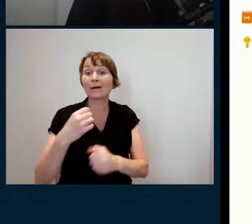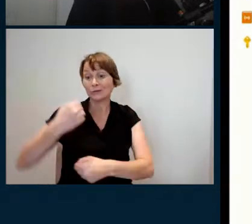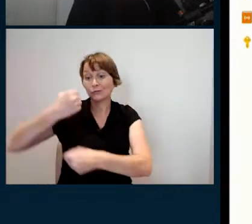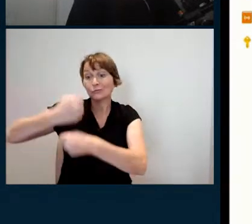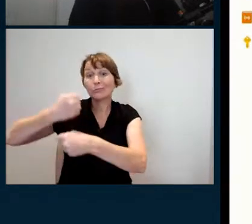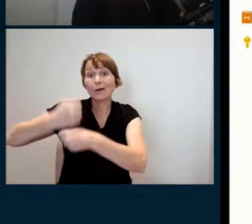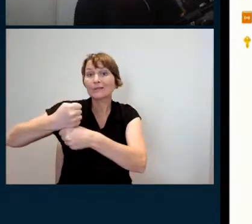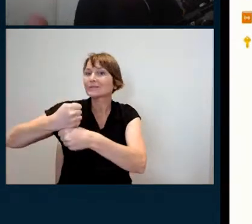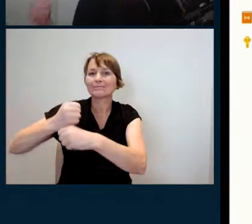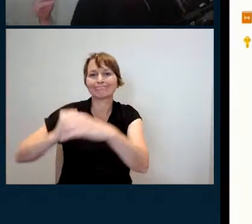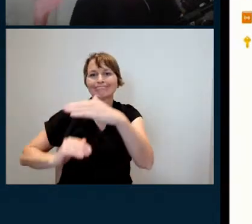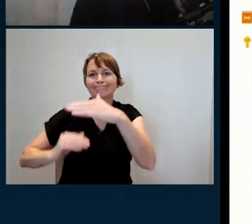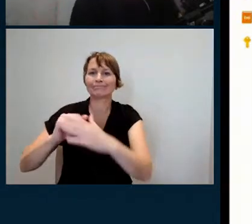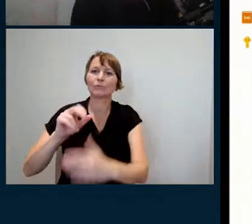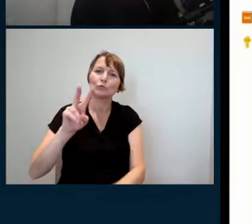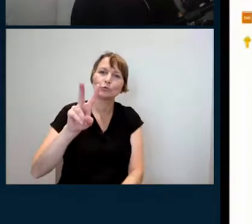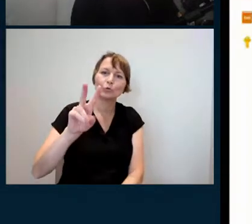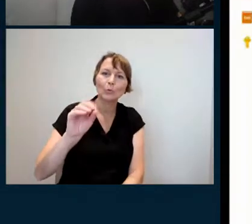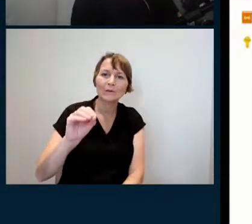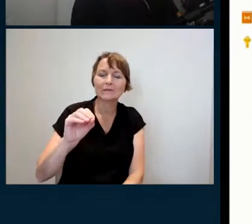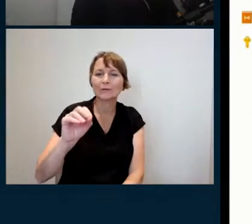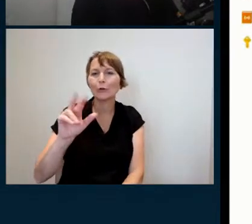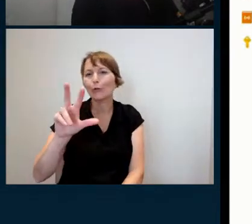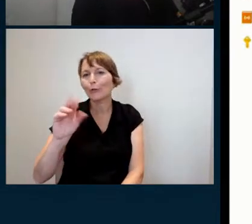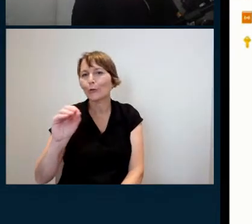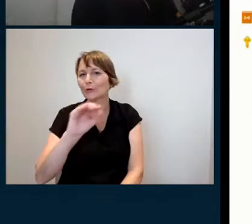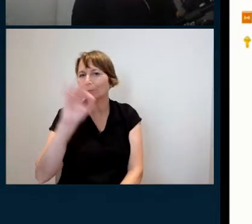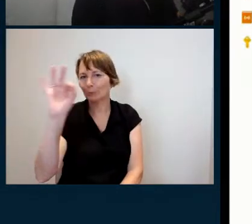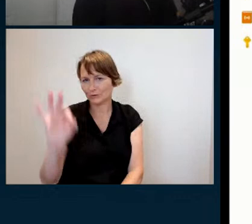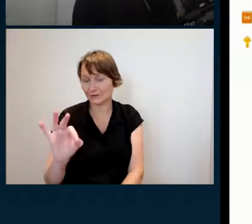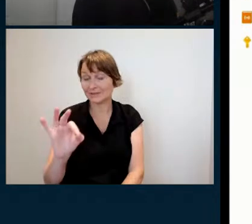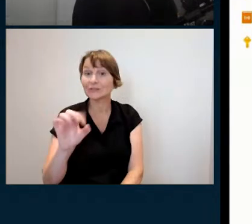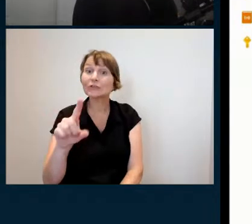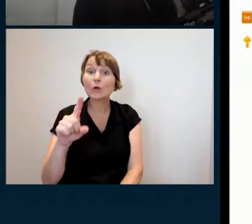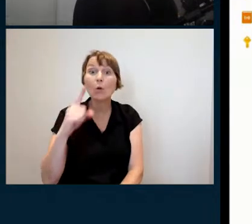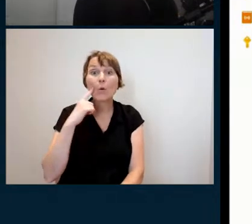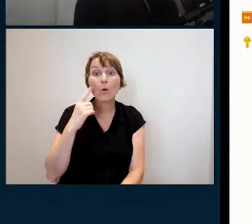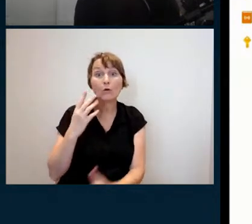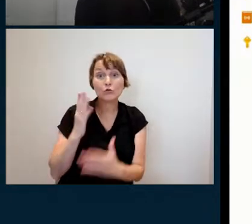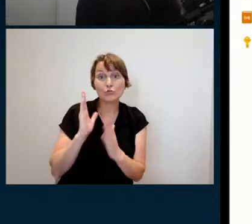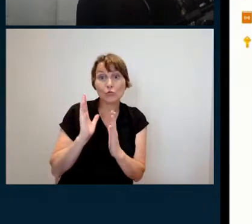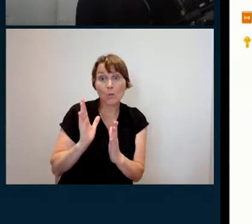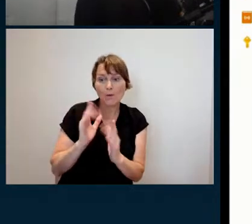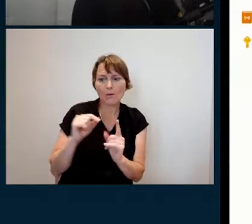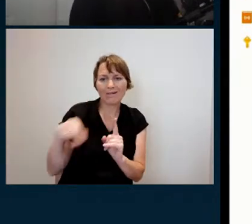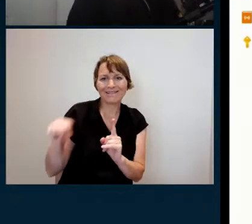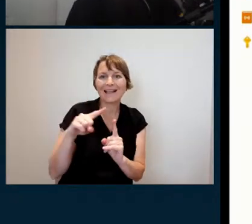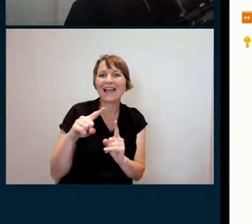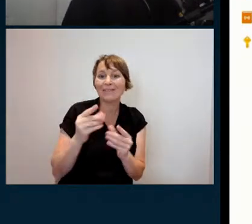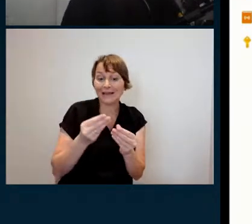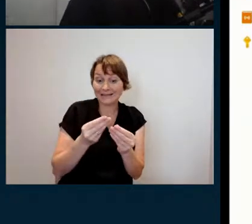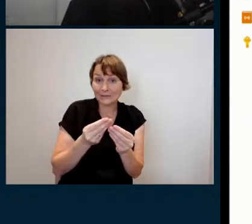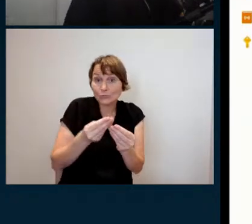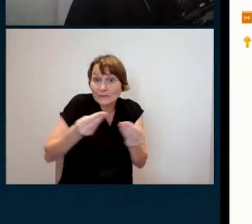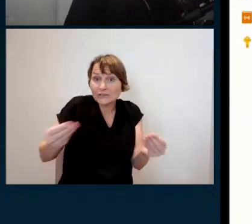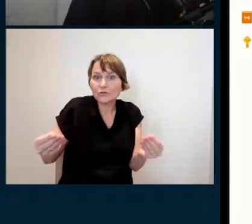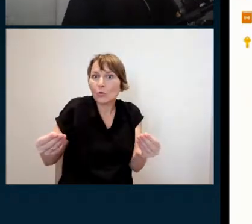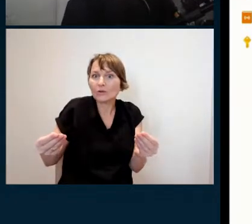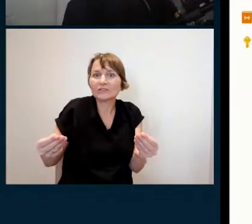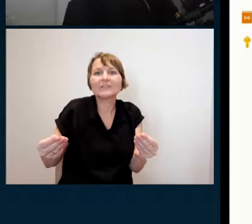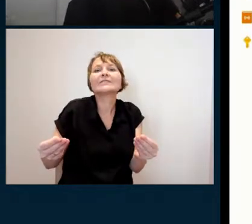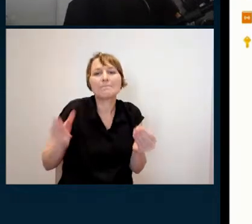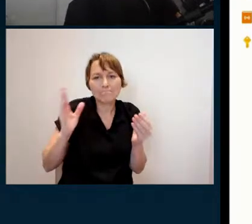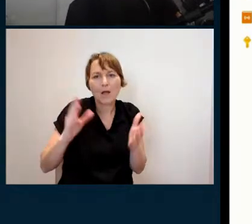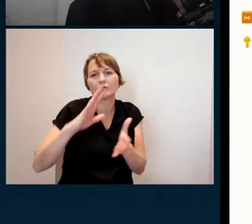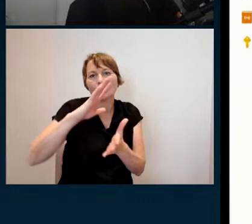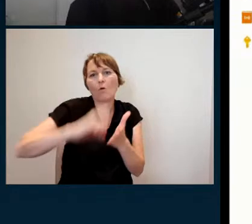or 30%, where I know if this amount of resources would be deleted, something is wrong. There we go. It has found